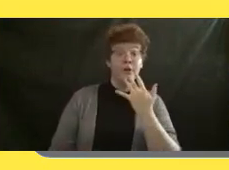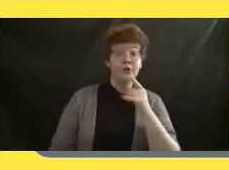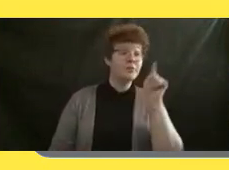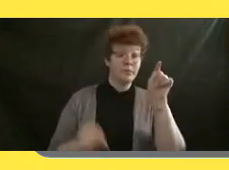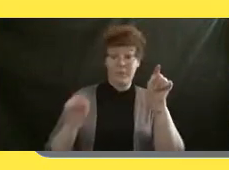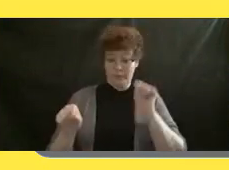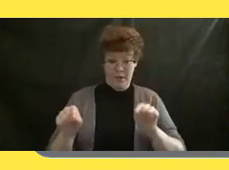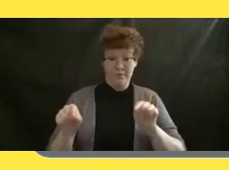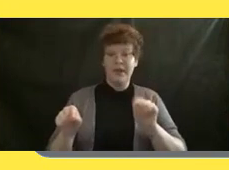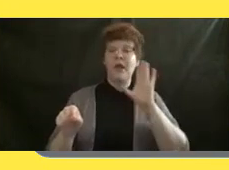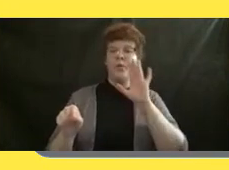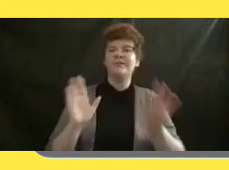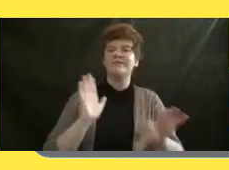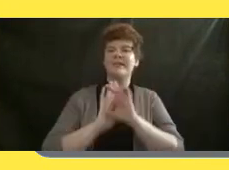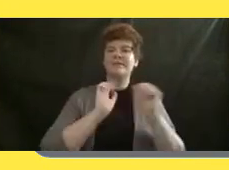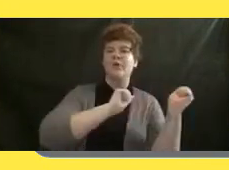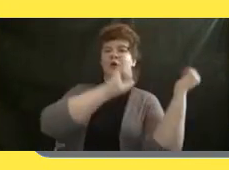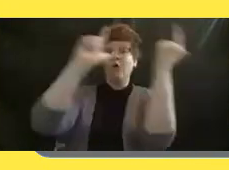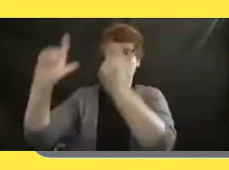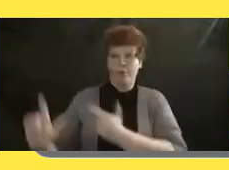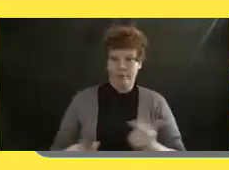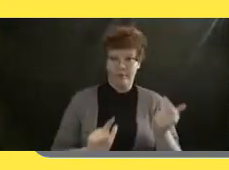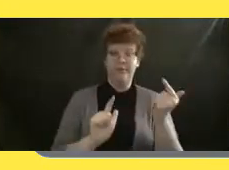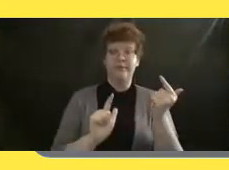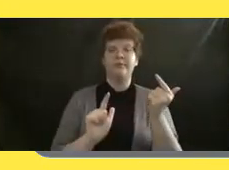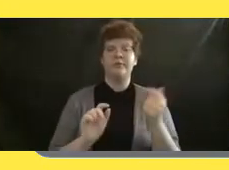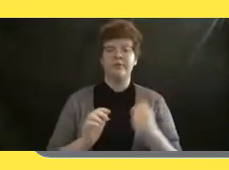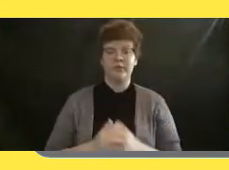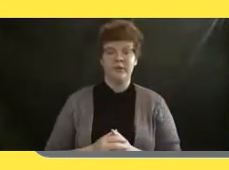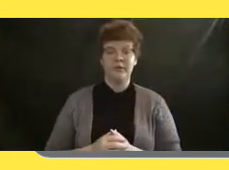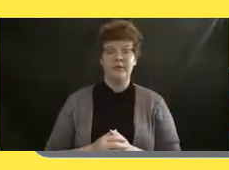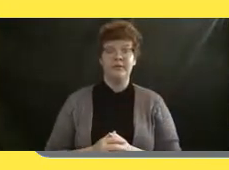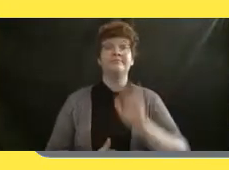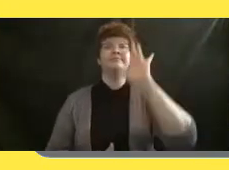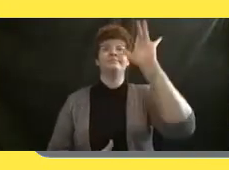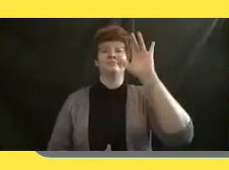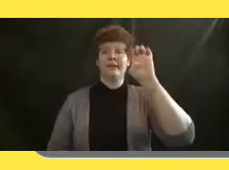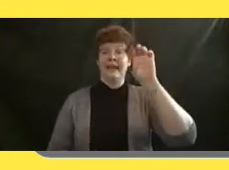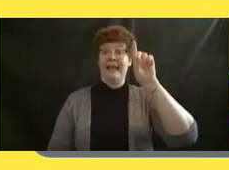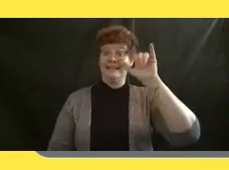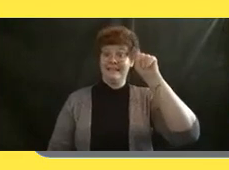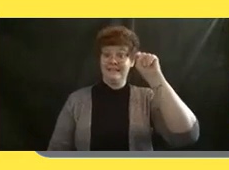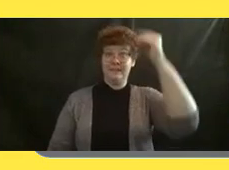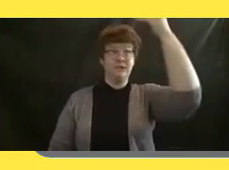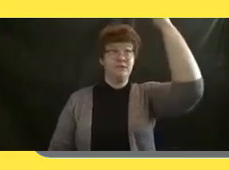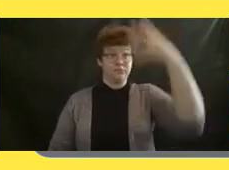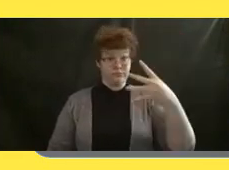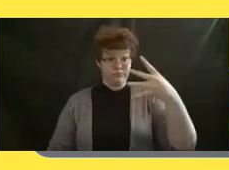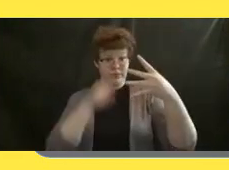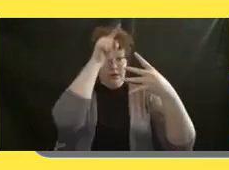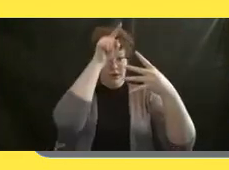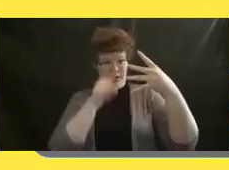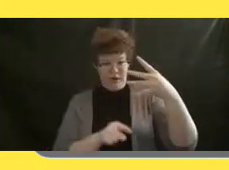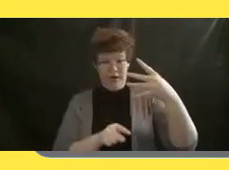and I can go down to edit colors, and I can select convert to